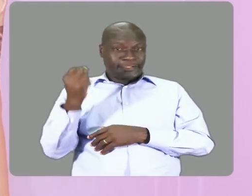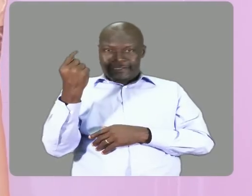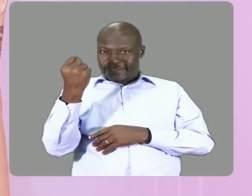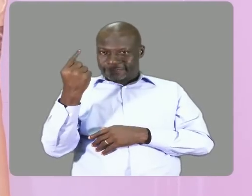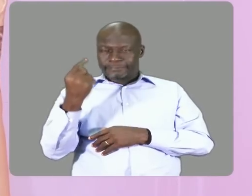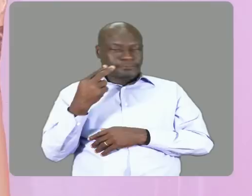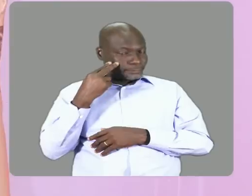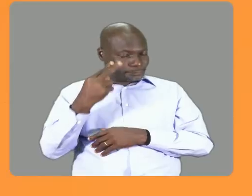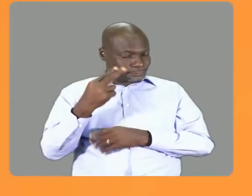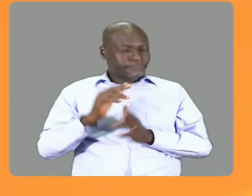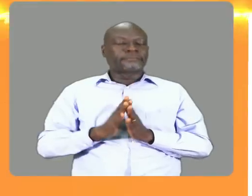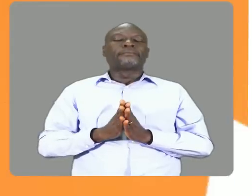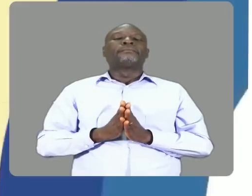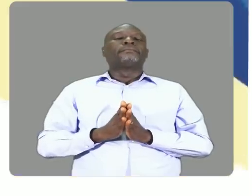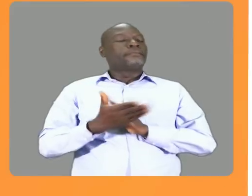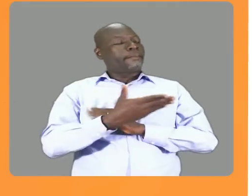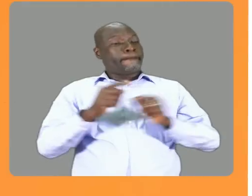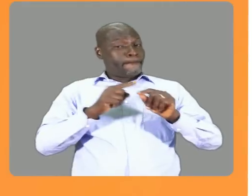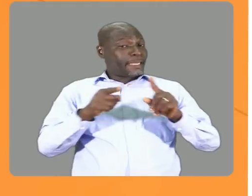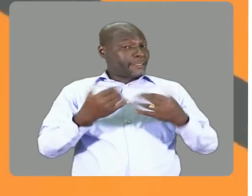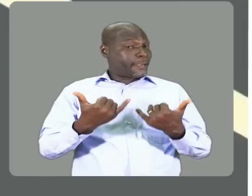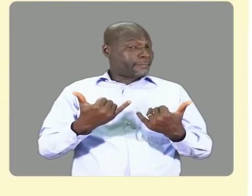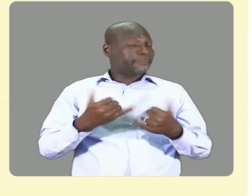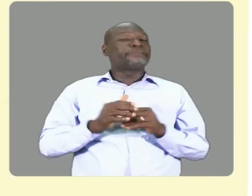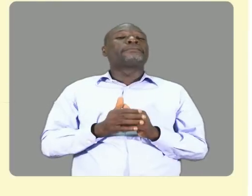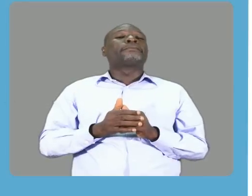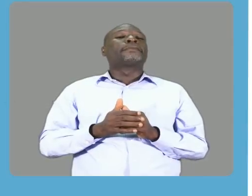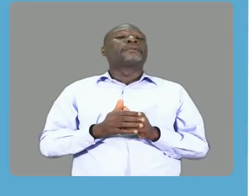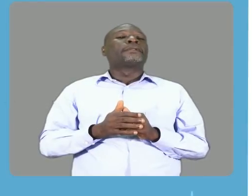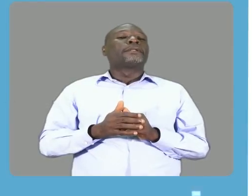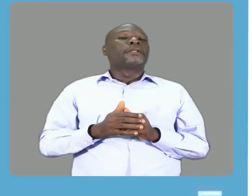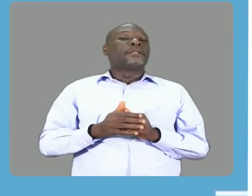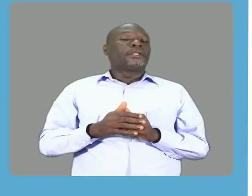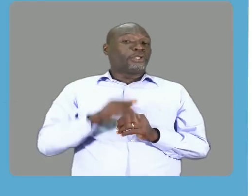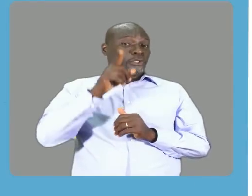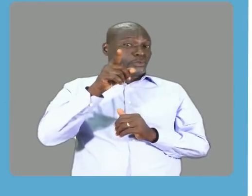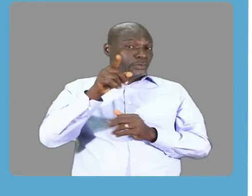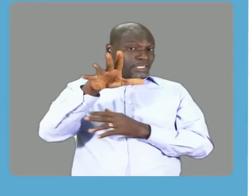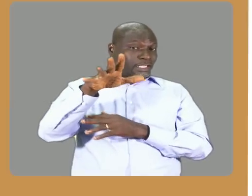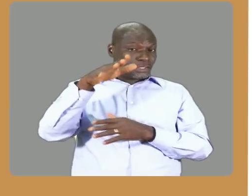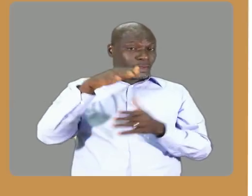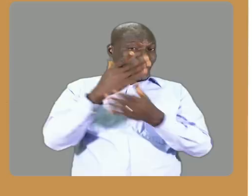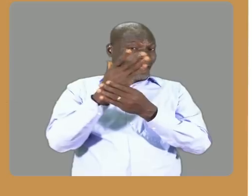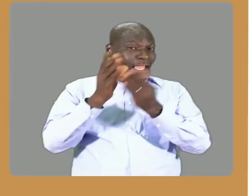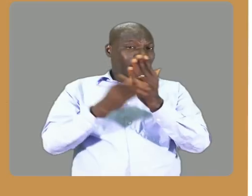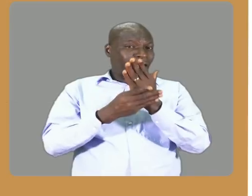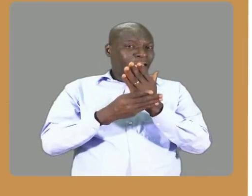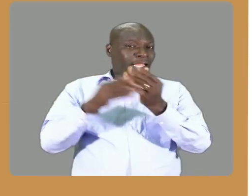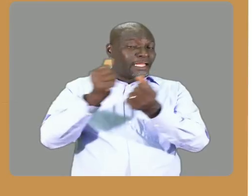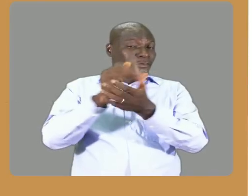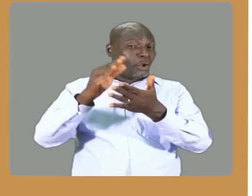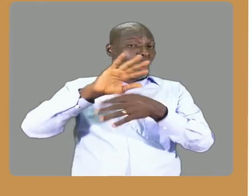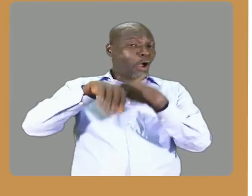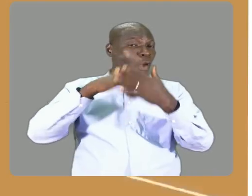mechi. But now, stretch out your hand and touch all that he